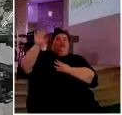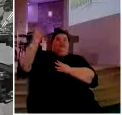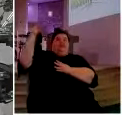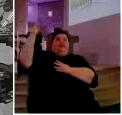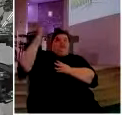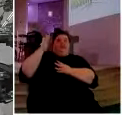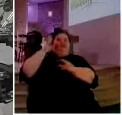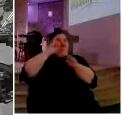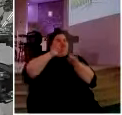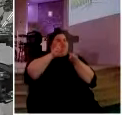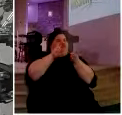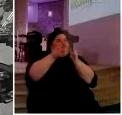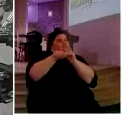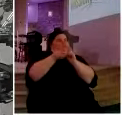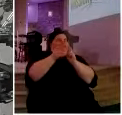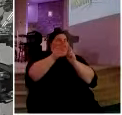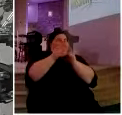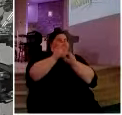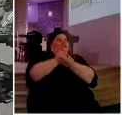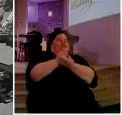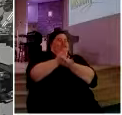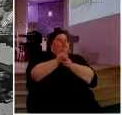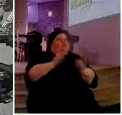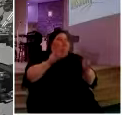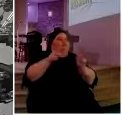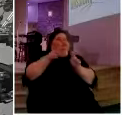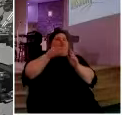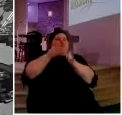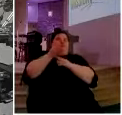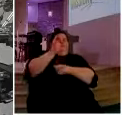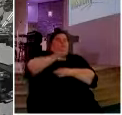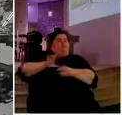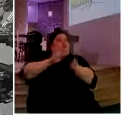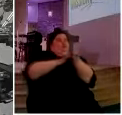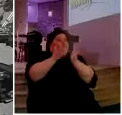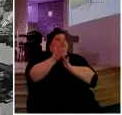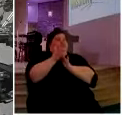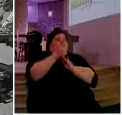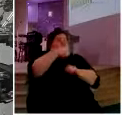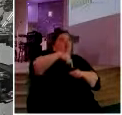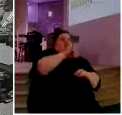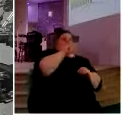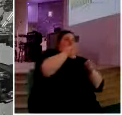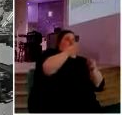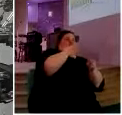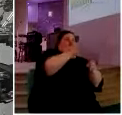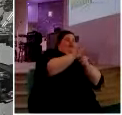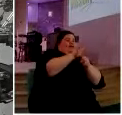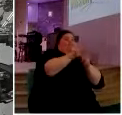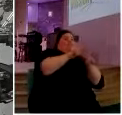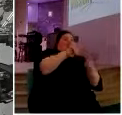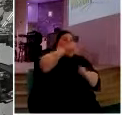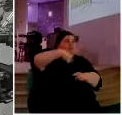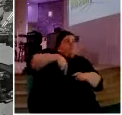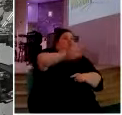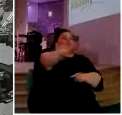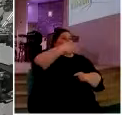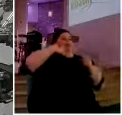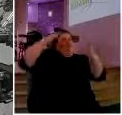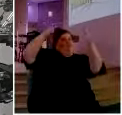Jesus. Everybody came short, but everybody had a hope. This morning we all